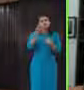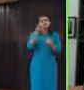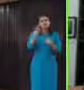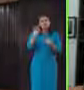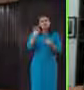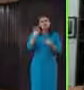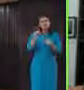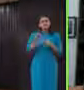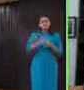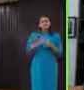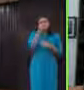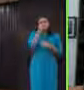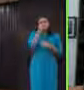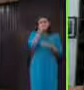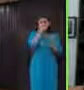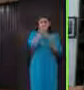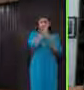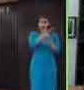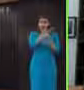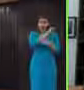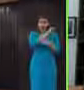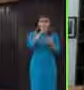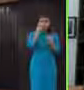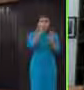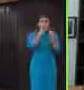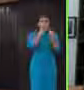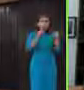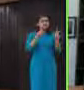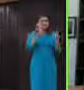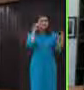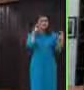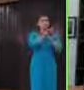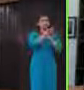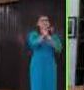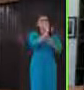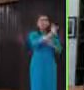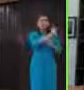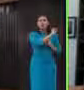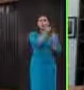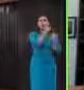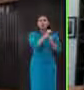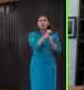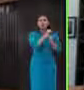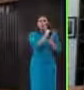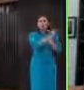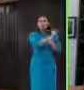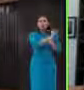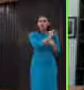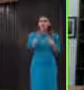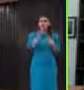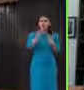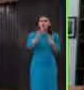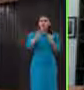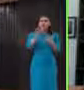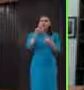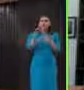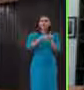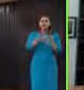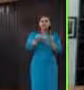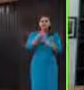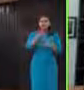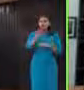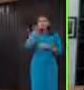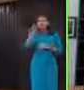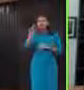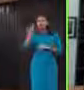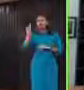sort of took off in completely different directions. I happened to be in the Valley in 2021, and there